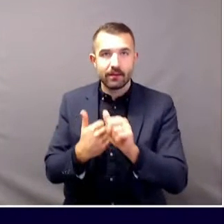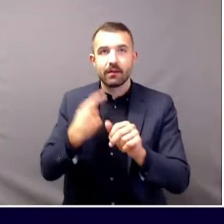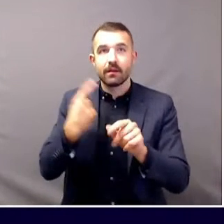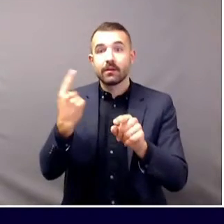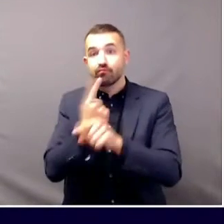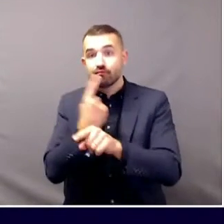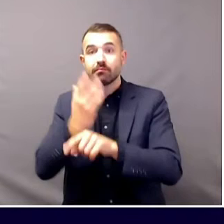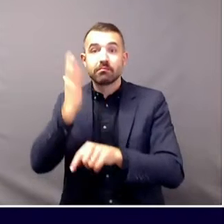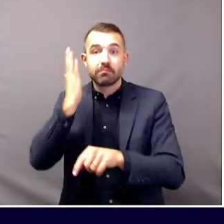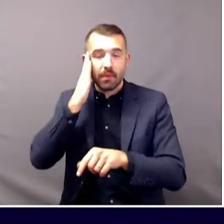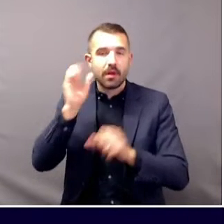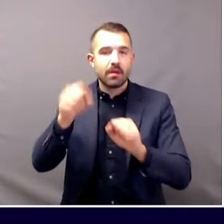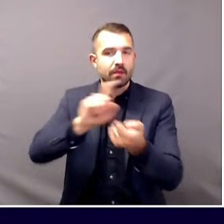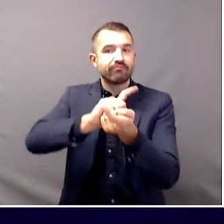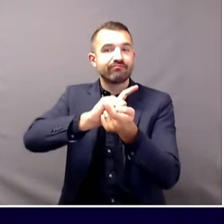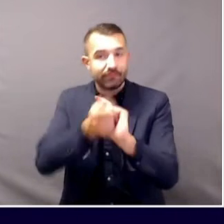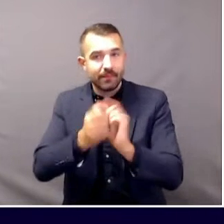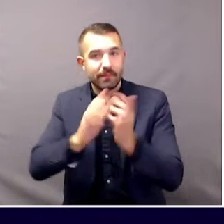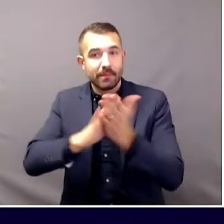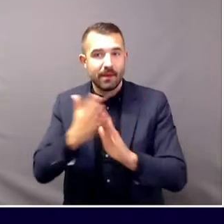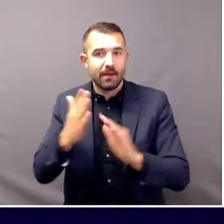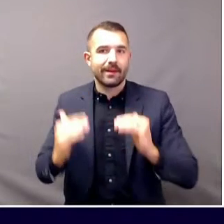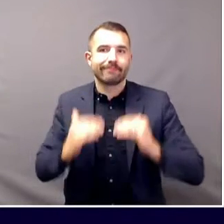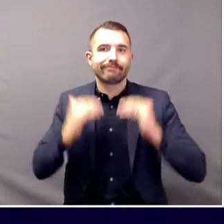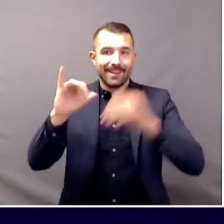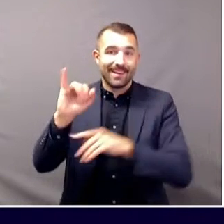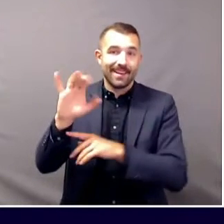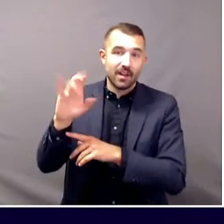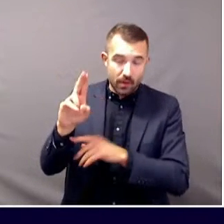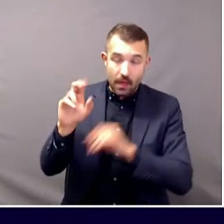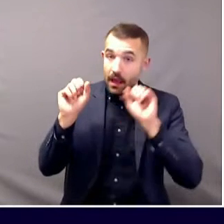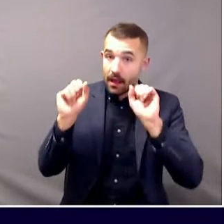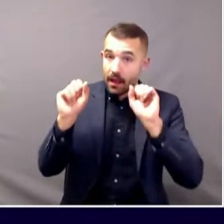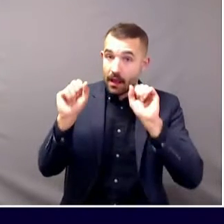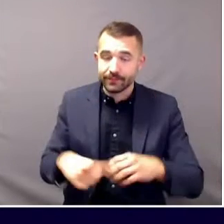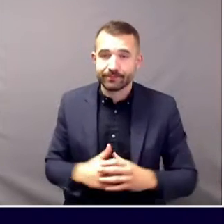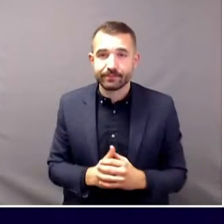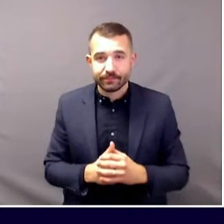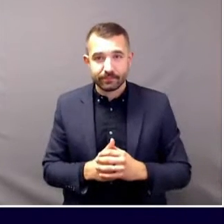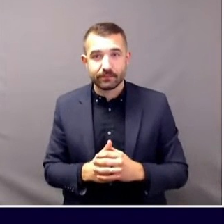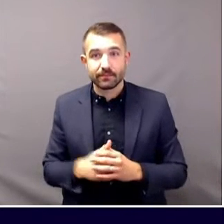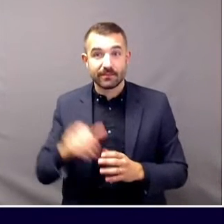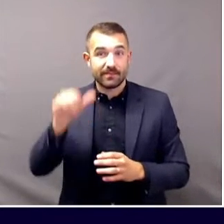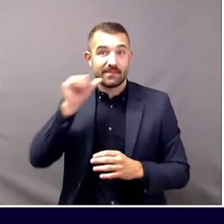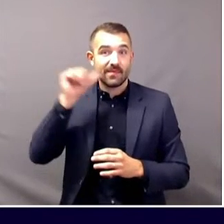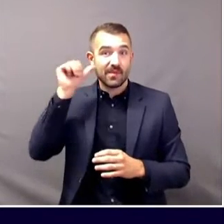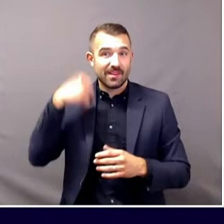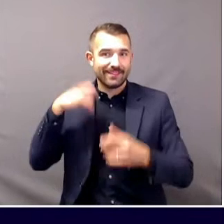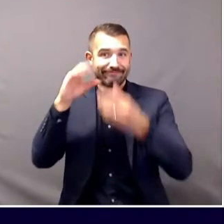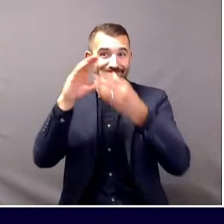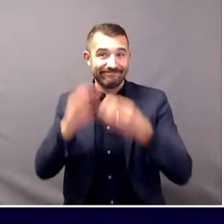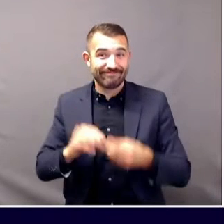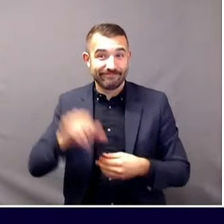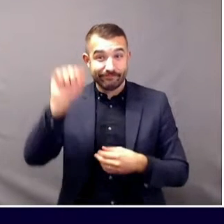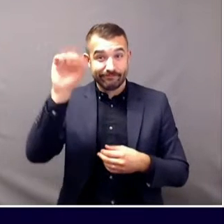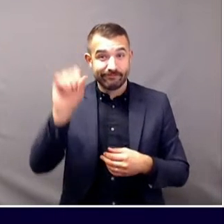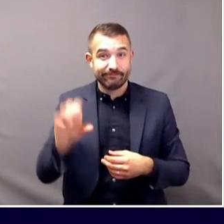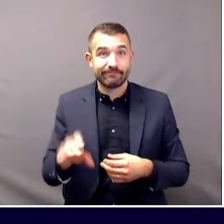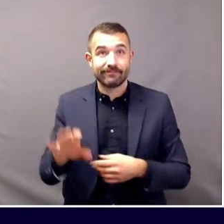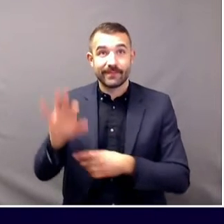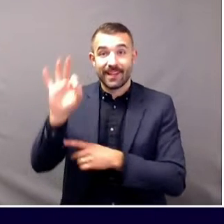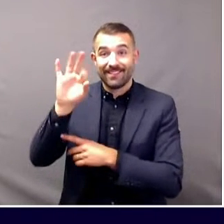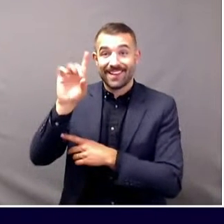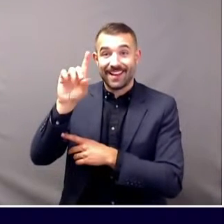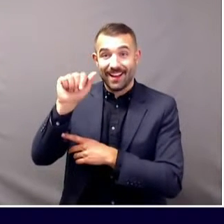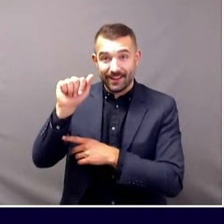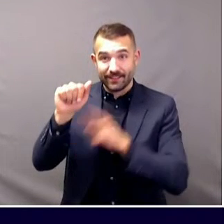care unit beds as well. There are also, as I talked about yesterday, now is an FDA authorized medication that